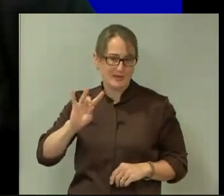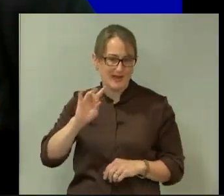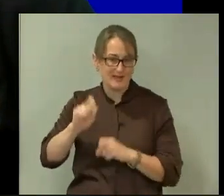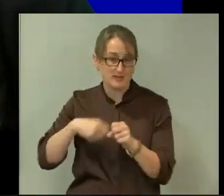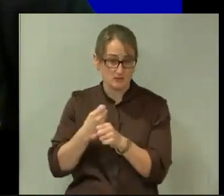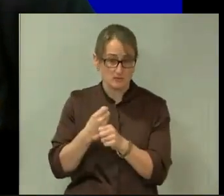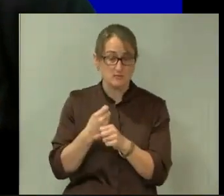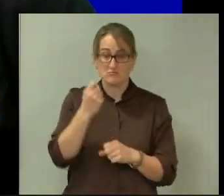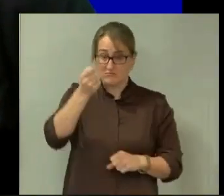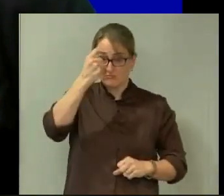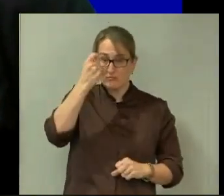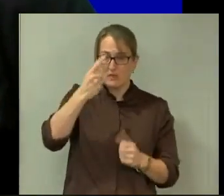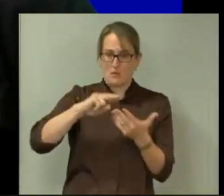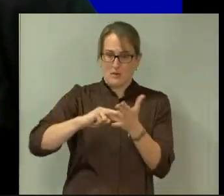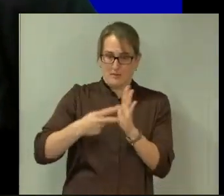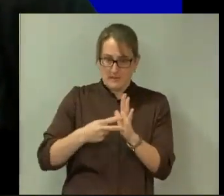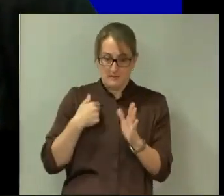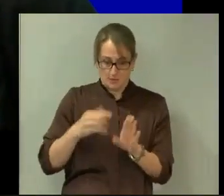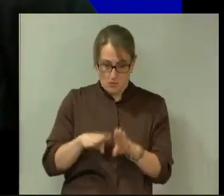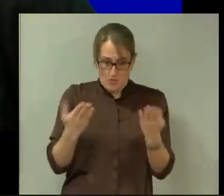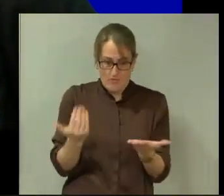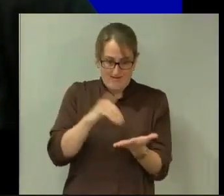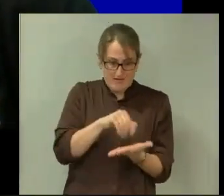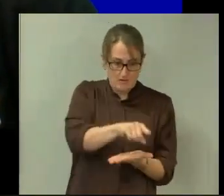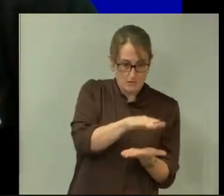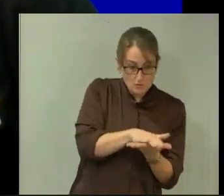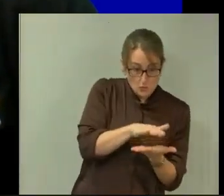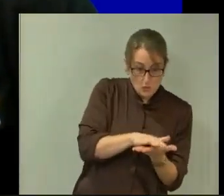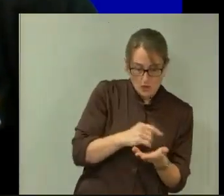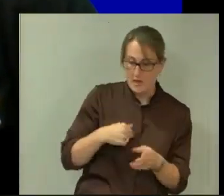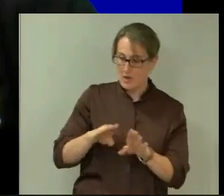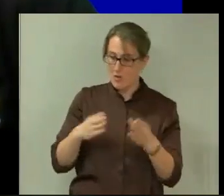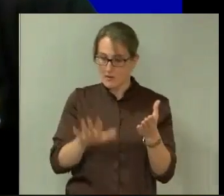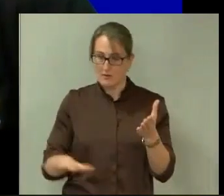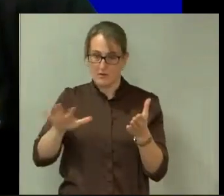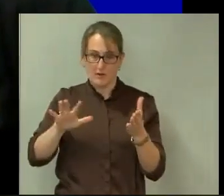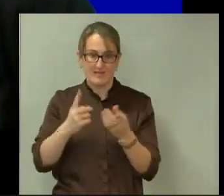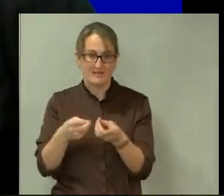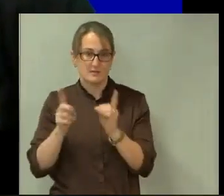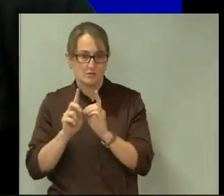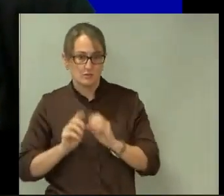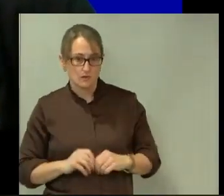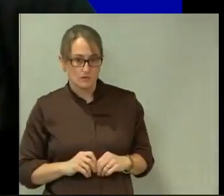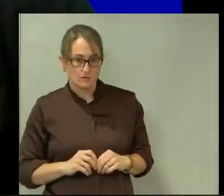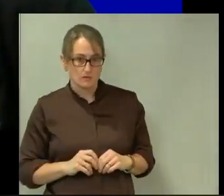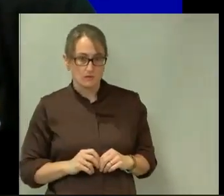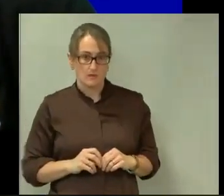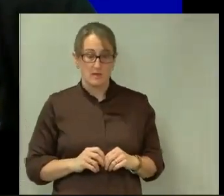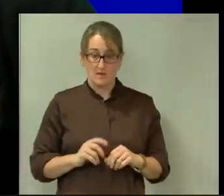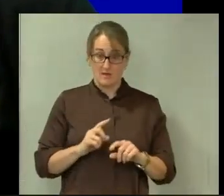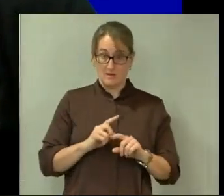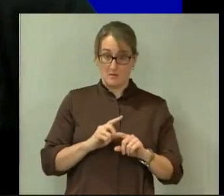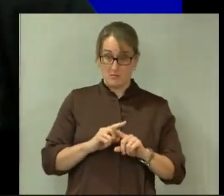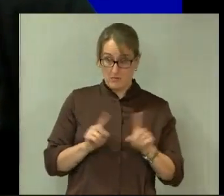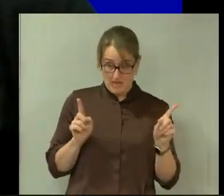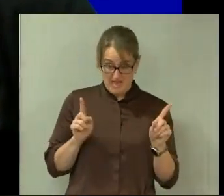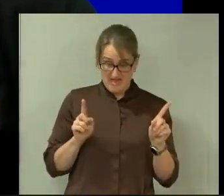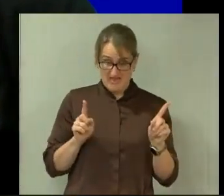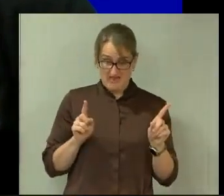school district. I know what it takes to open up a school. But I don't know what it takes to open up a school in